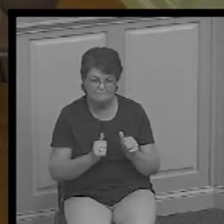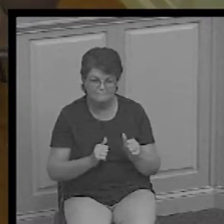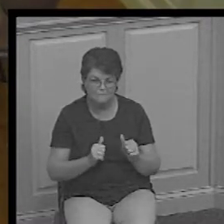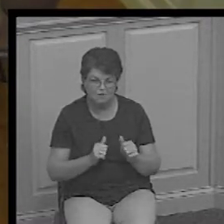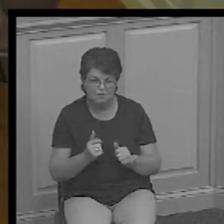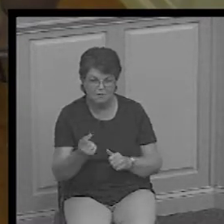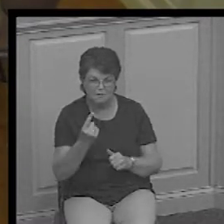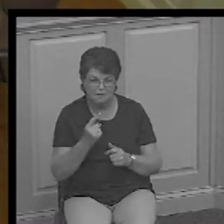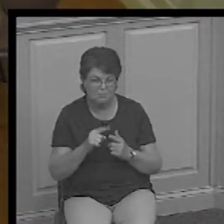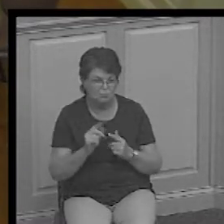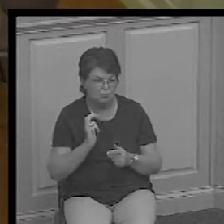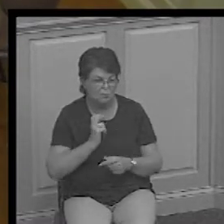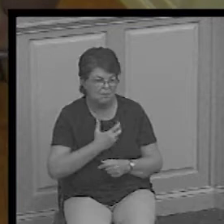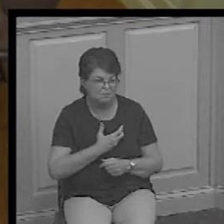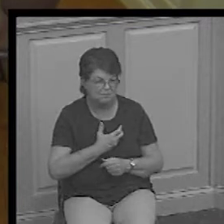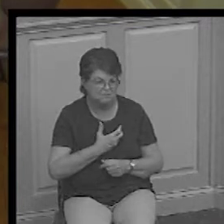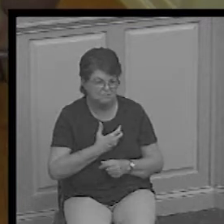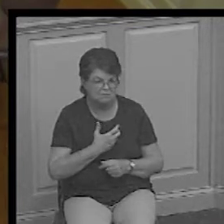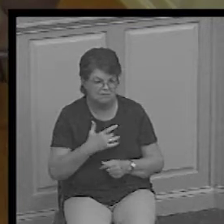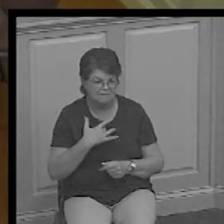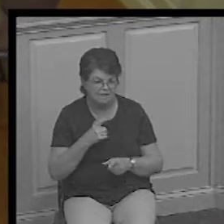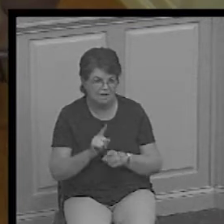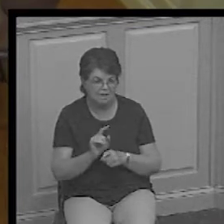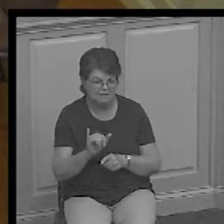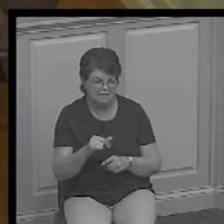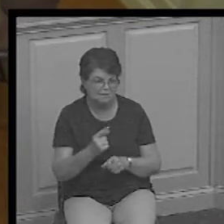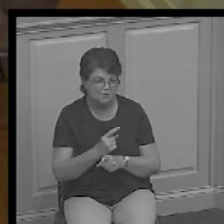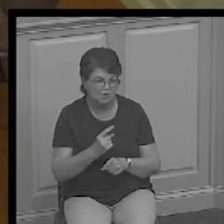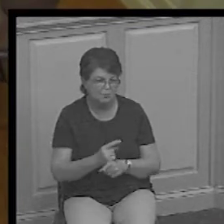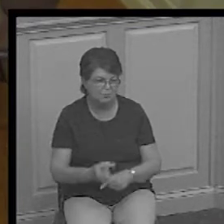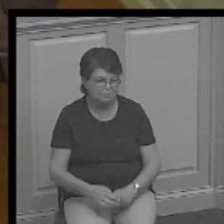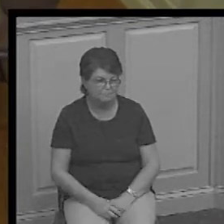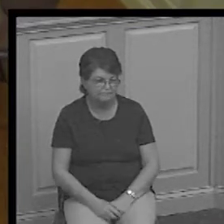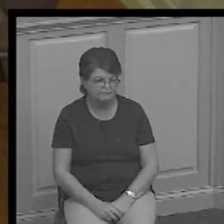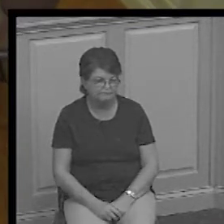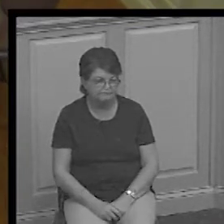to us, if you feel like that's appropriate.